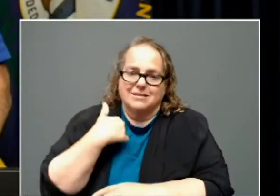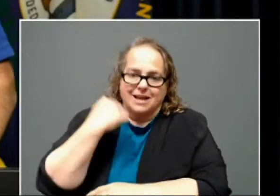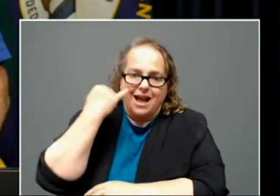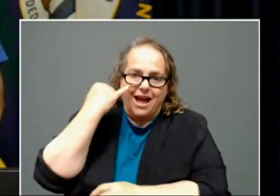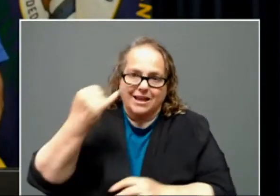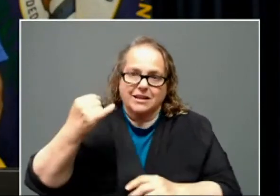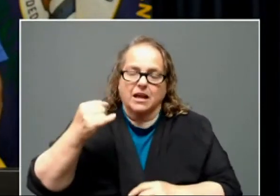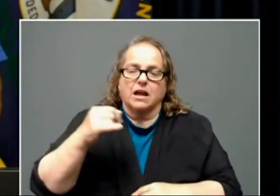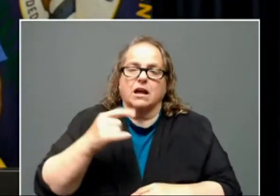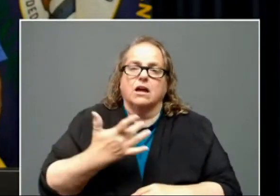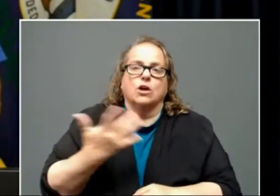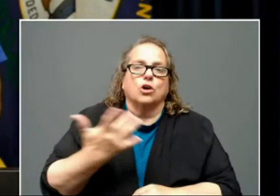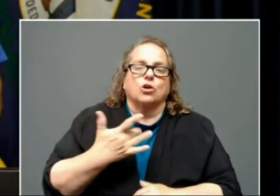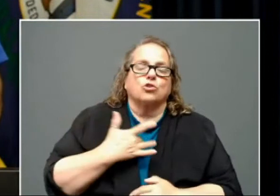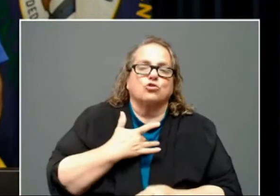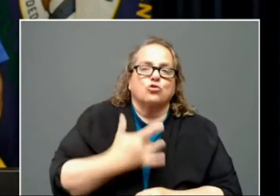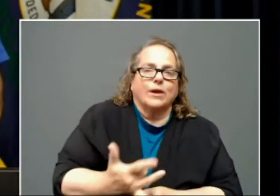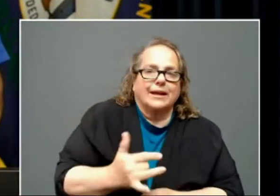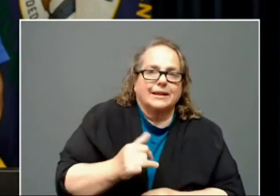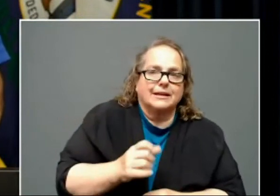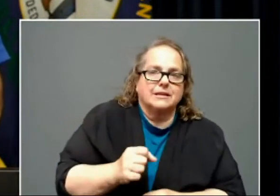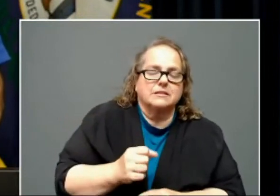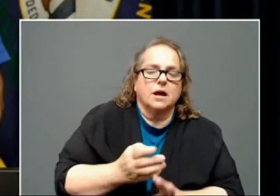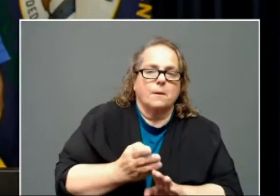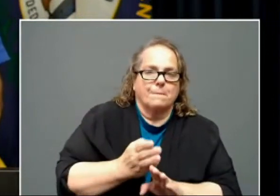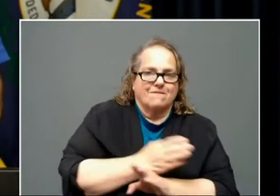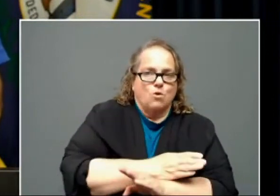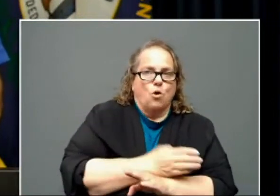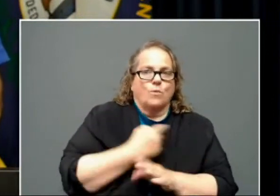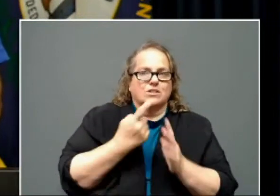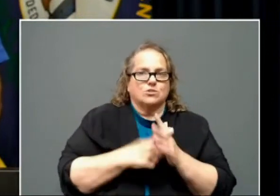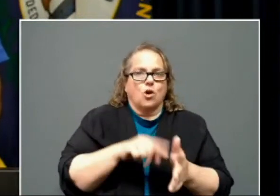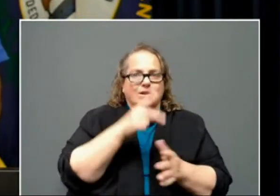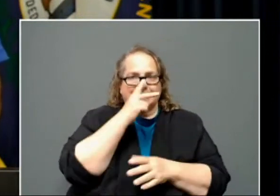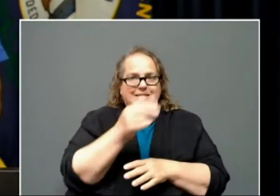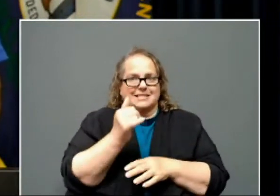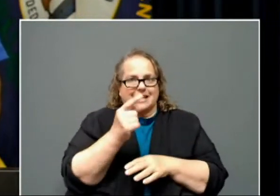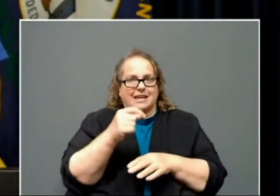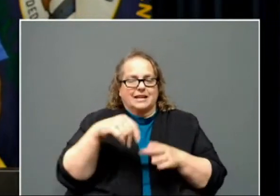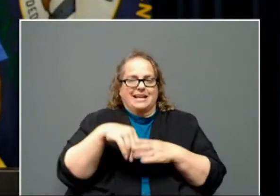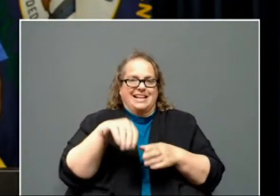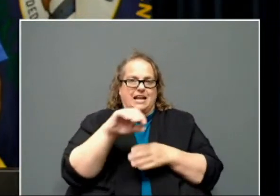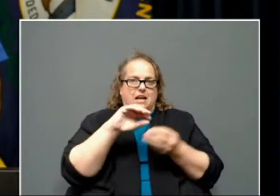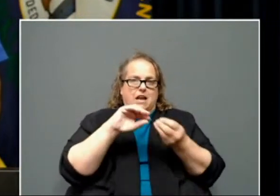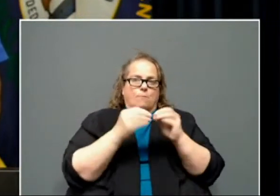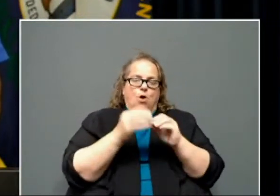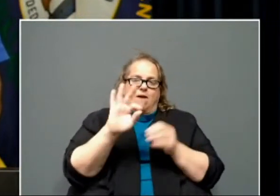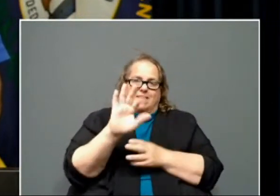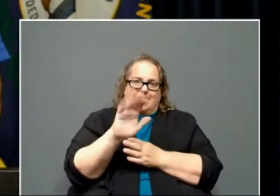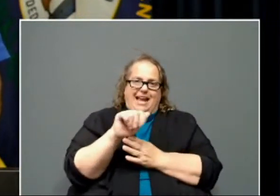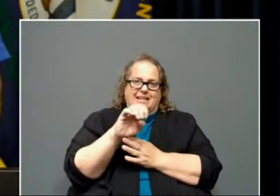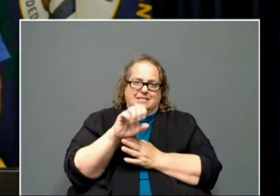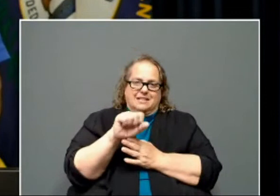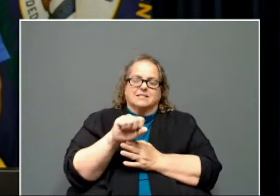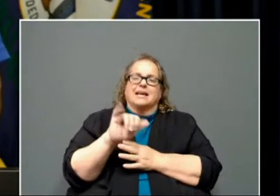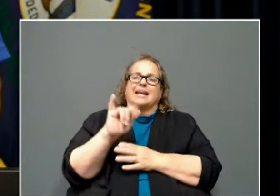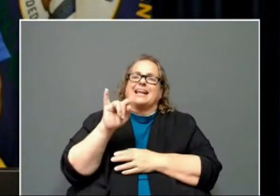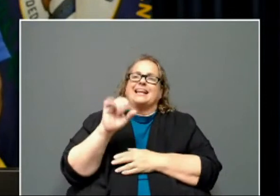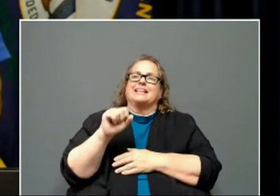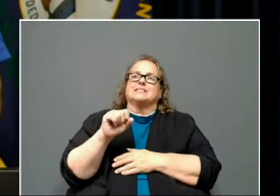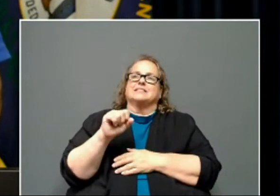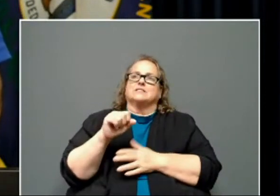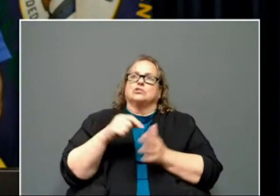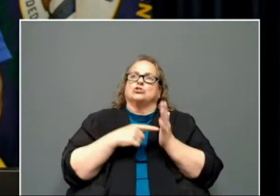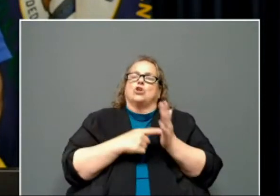trend before we start seeing it manifest in cases. It gives us an indicator of when we would become